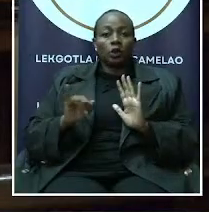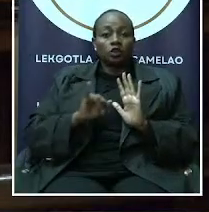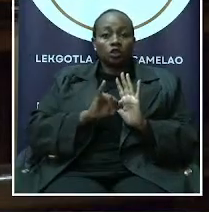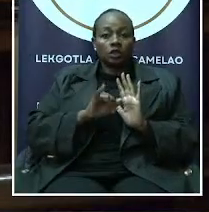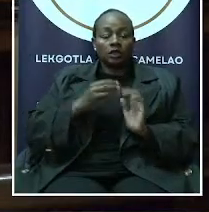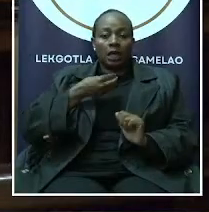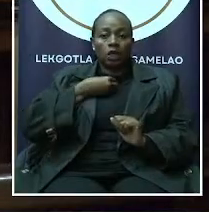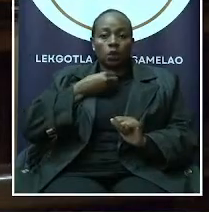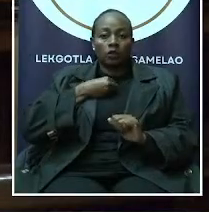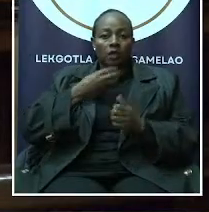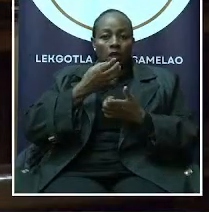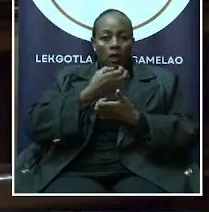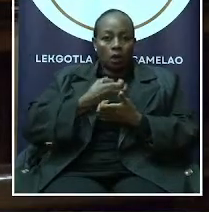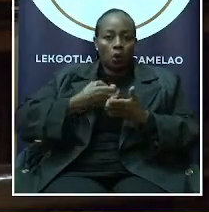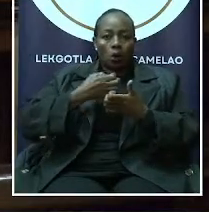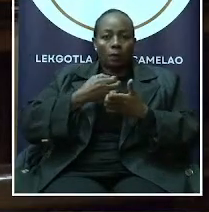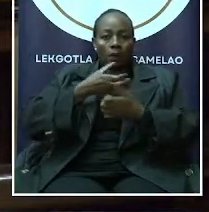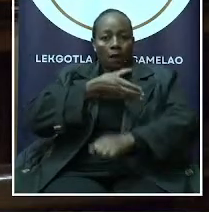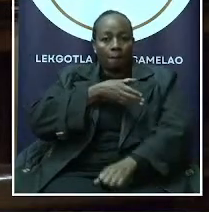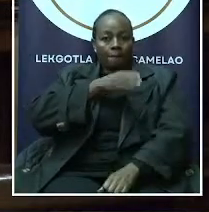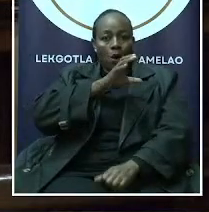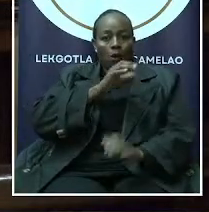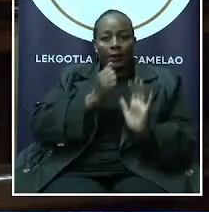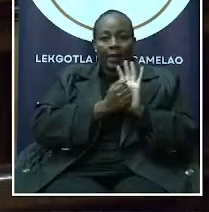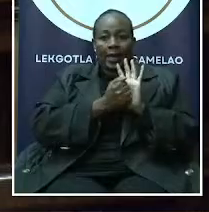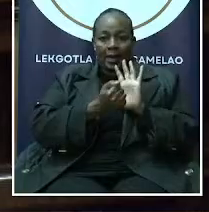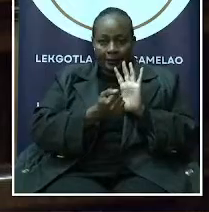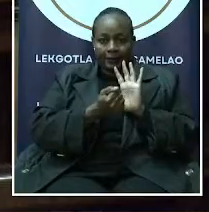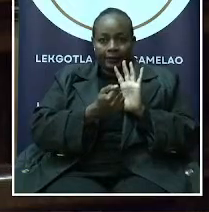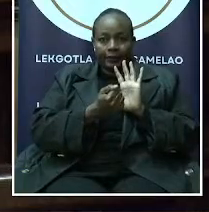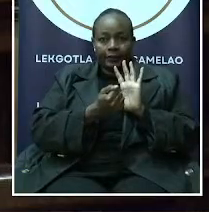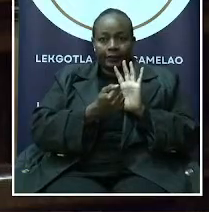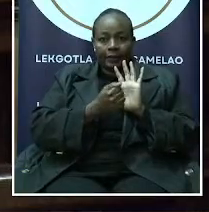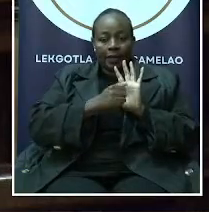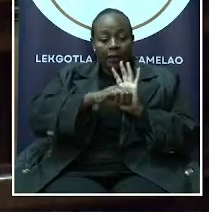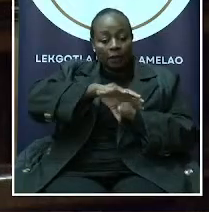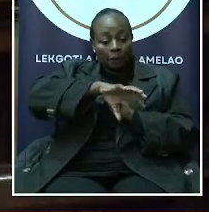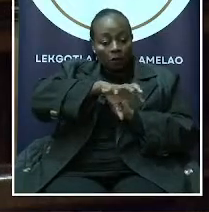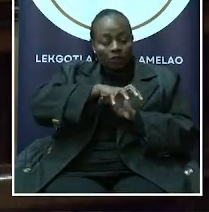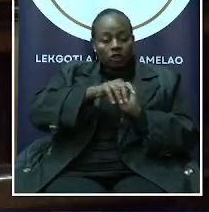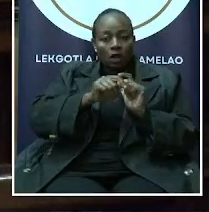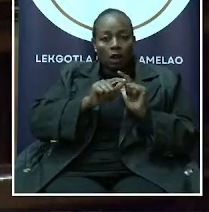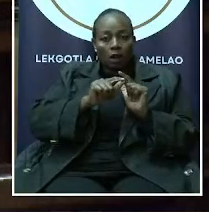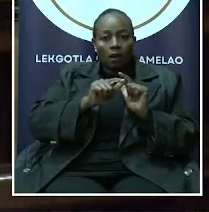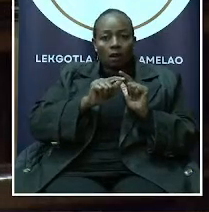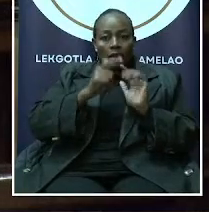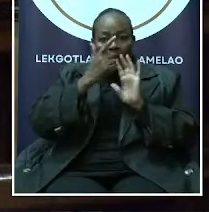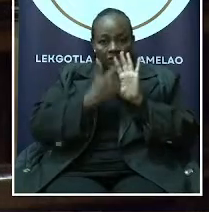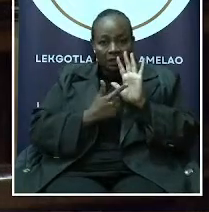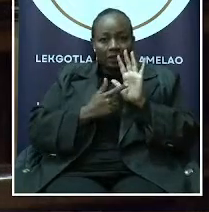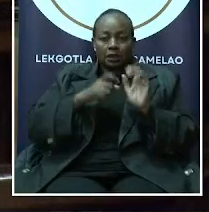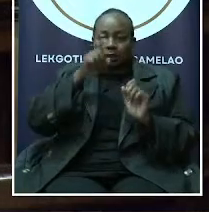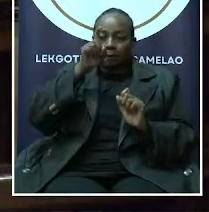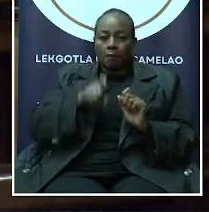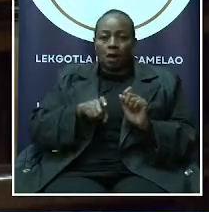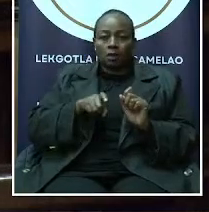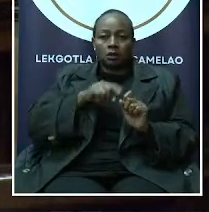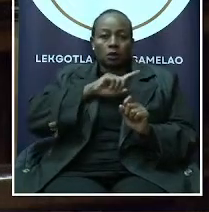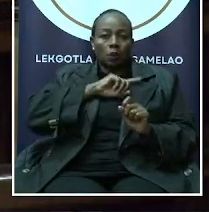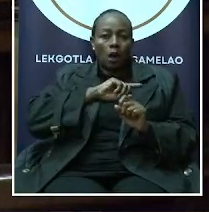Youth Economic Empowerment Act at this provincial level as a mandate that will be able